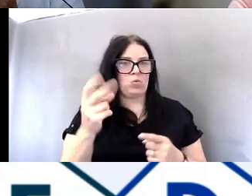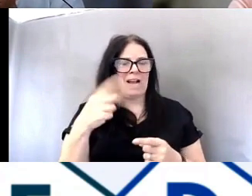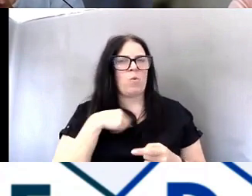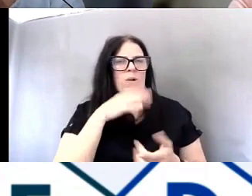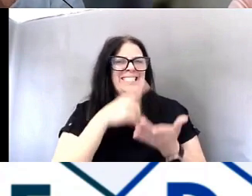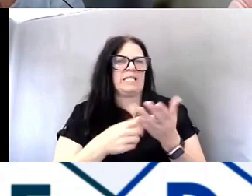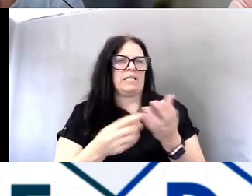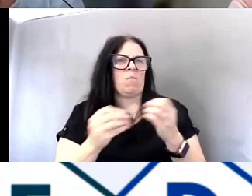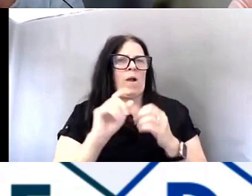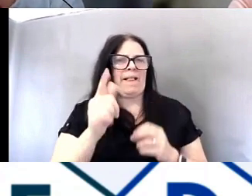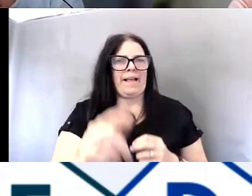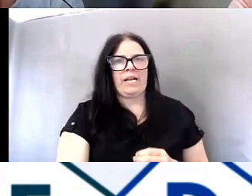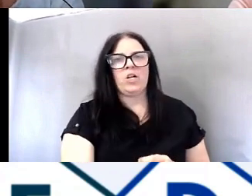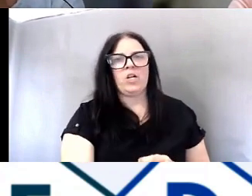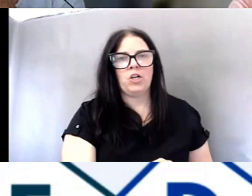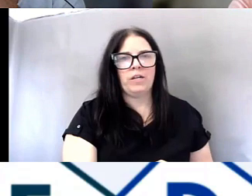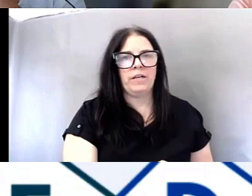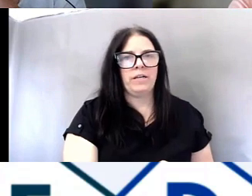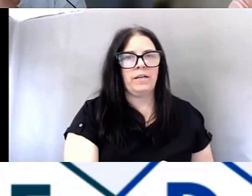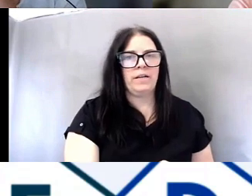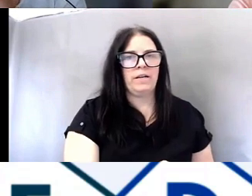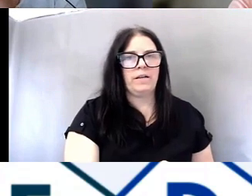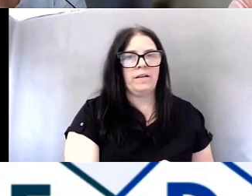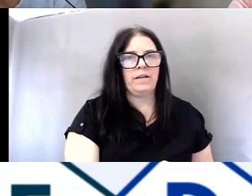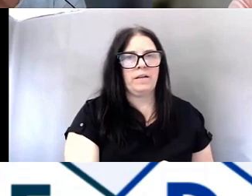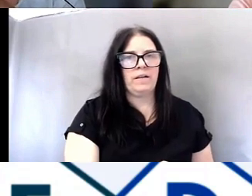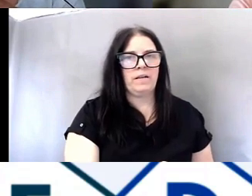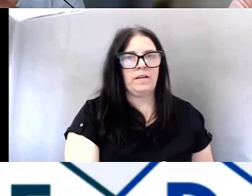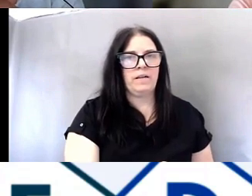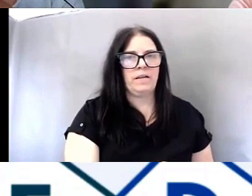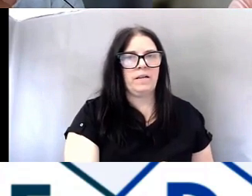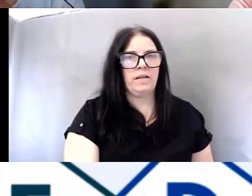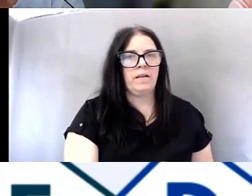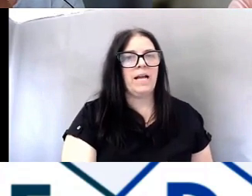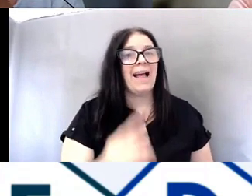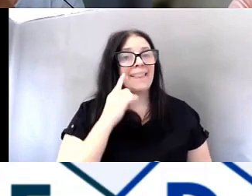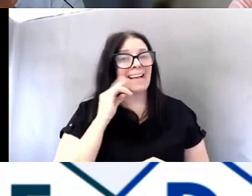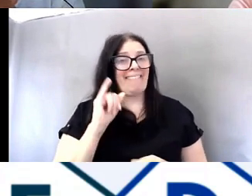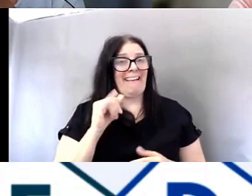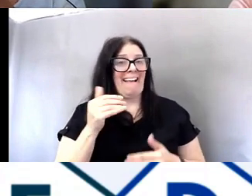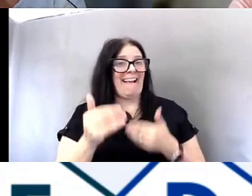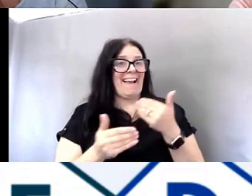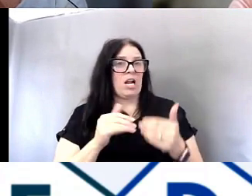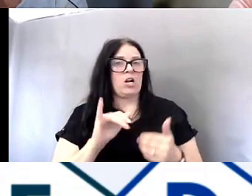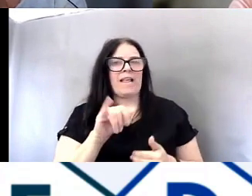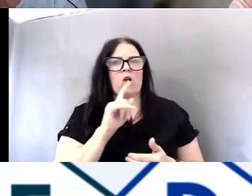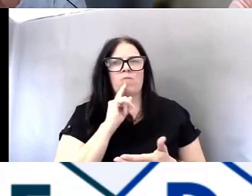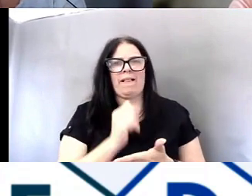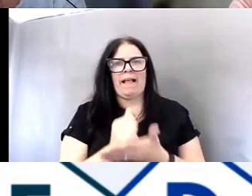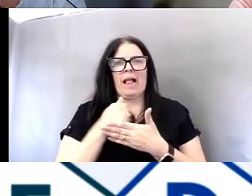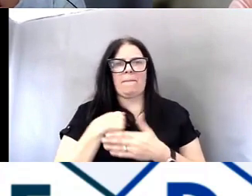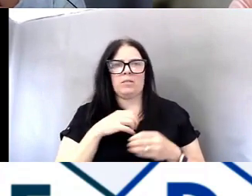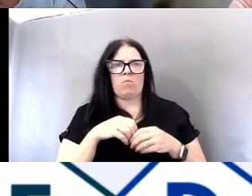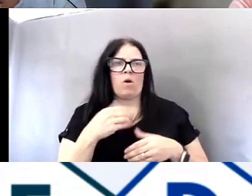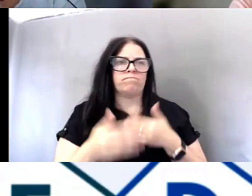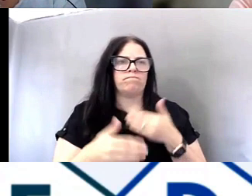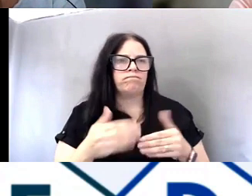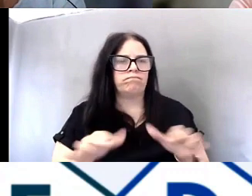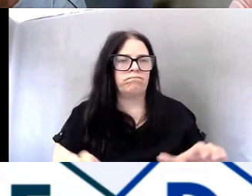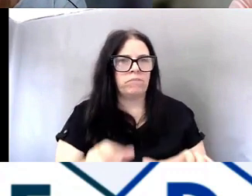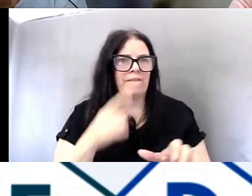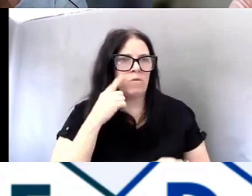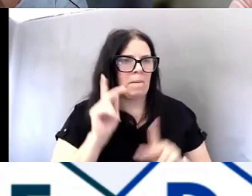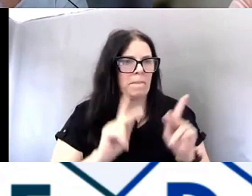think that era really helped bring OER into more of a option for people.